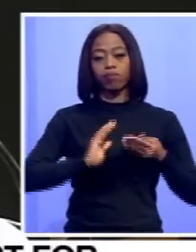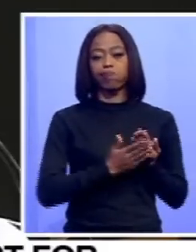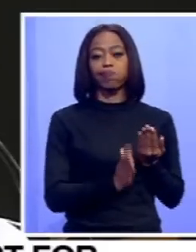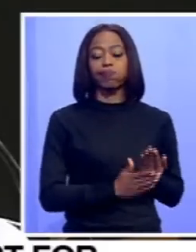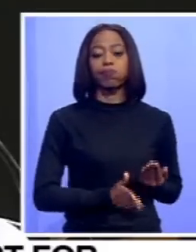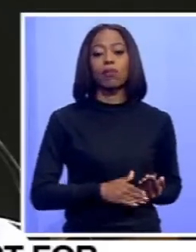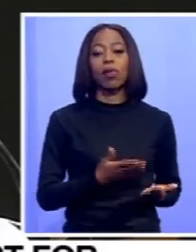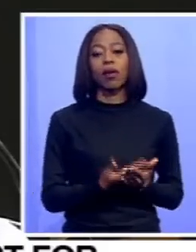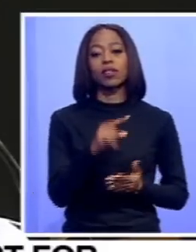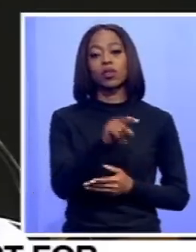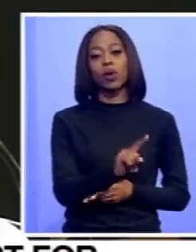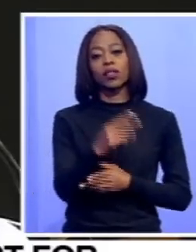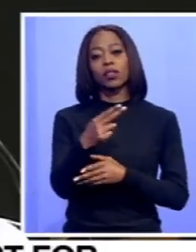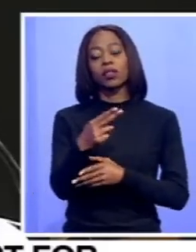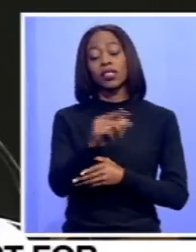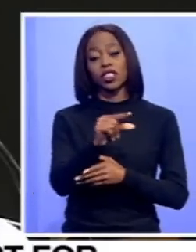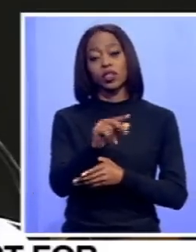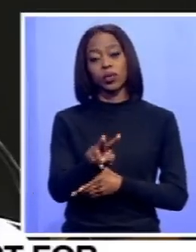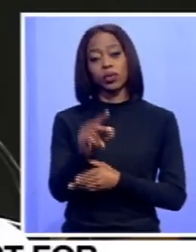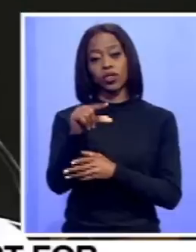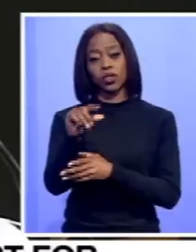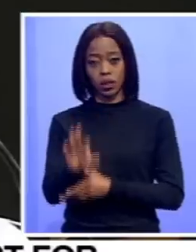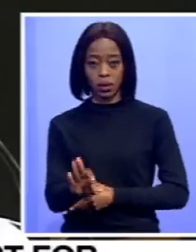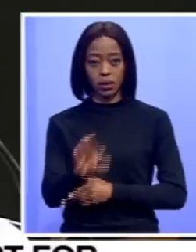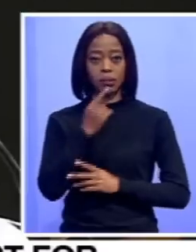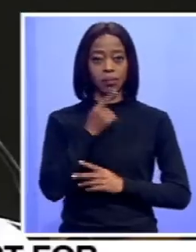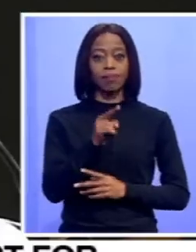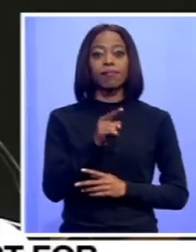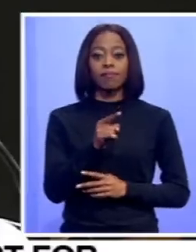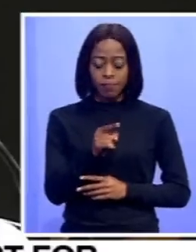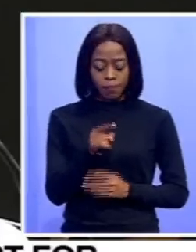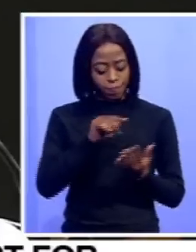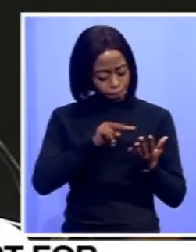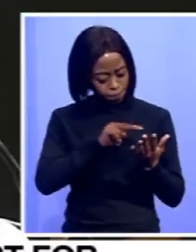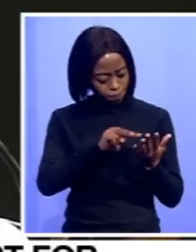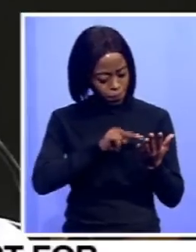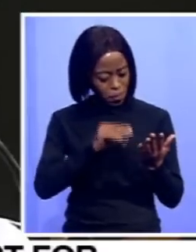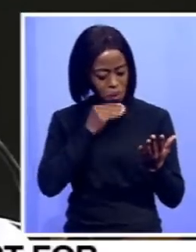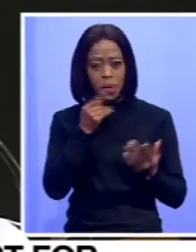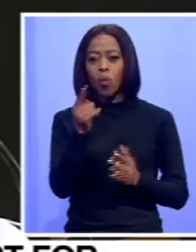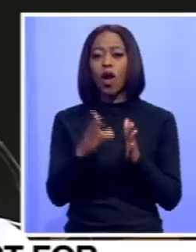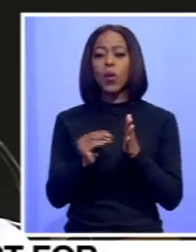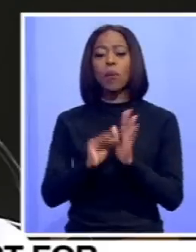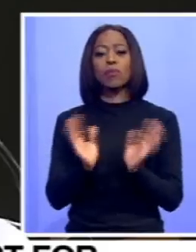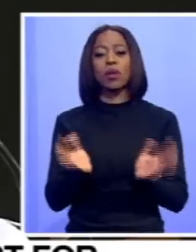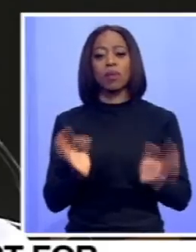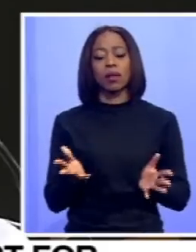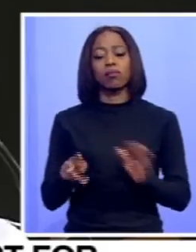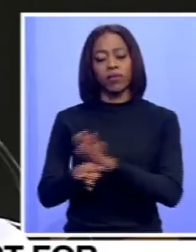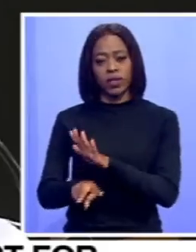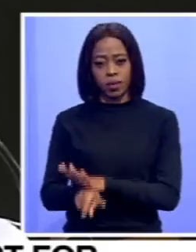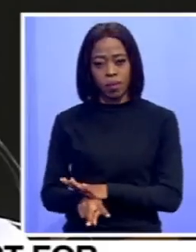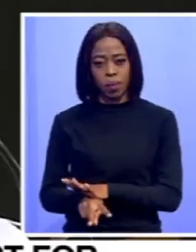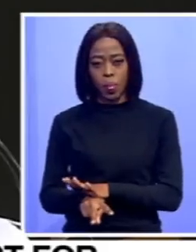Exhibits G1, G2, and G3, respectively, that created the impression that there was only one copy ever made of the video.